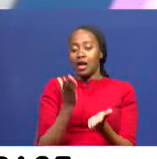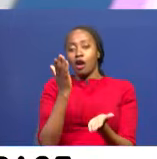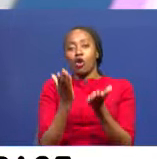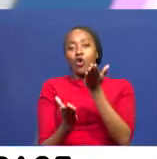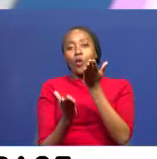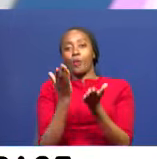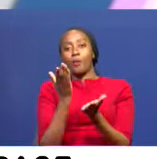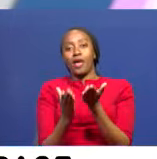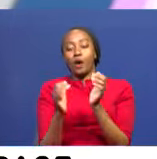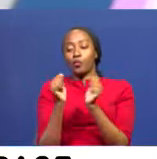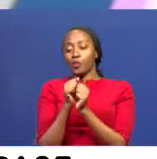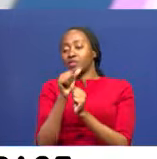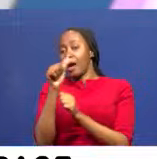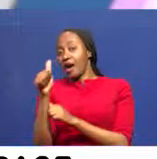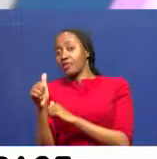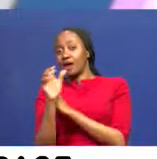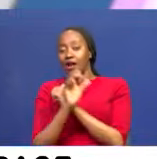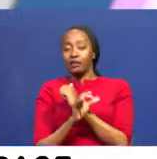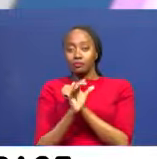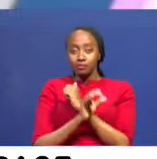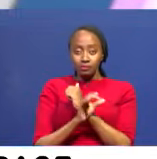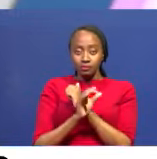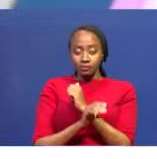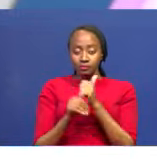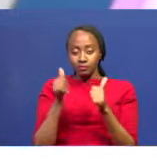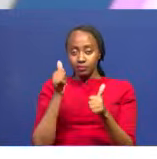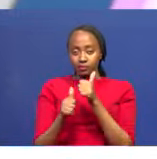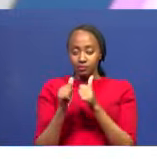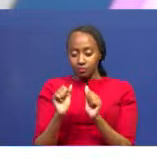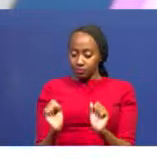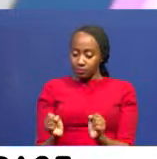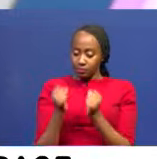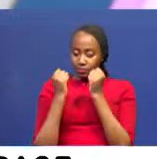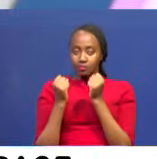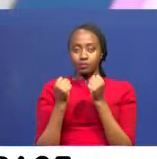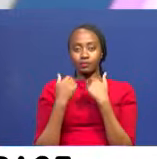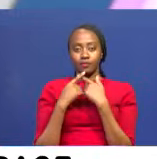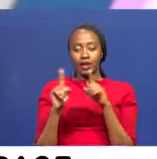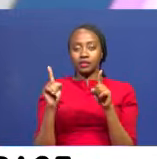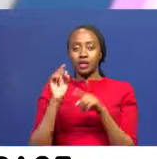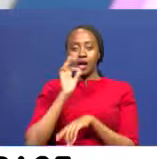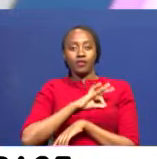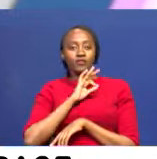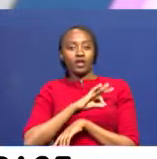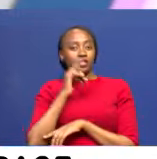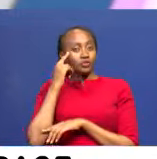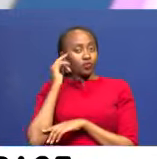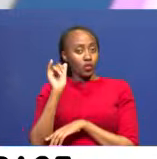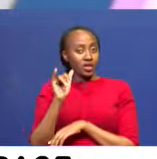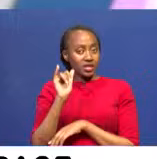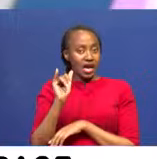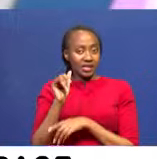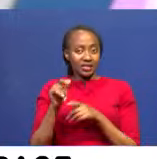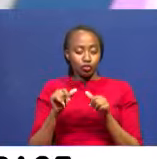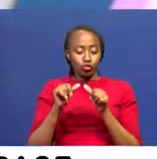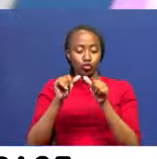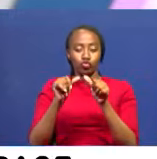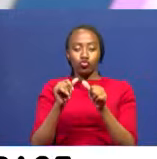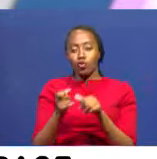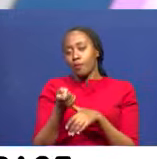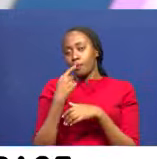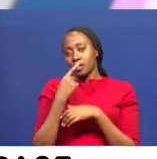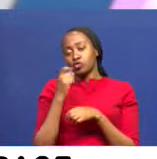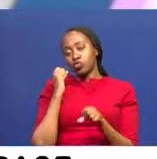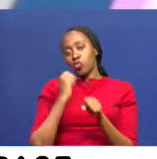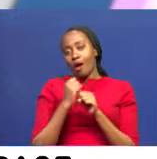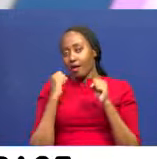comparable to countries that are of a safe nature. The advantage to achieving this status, it means that the medicines that we will work very hard